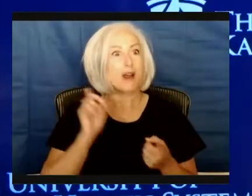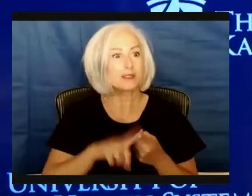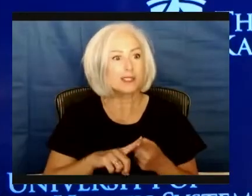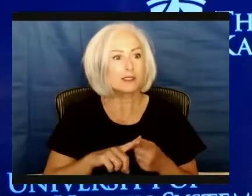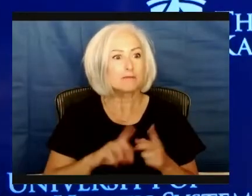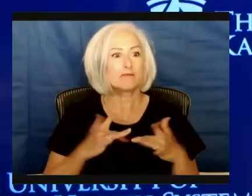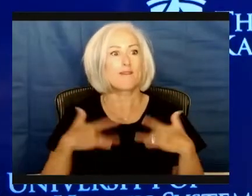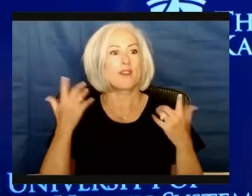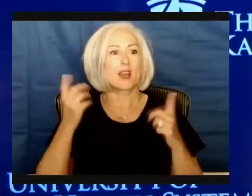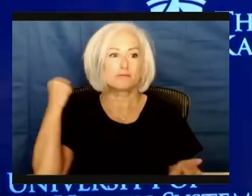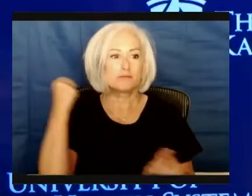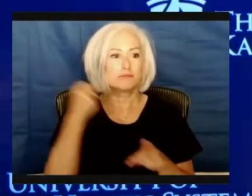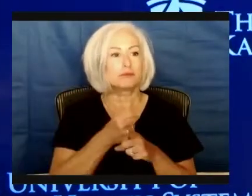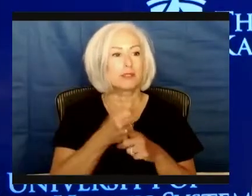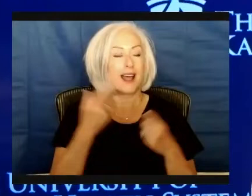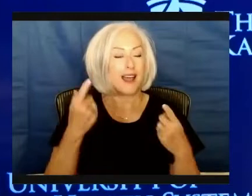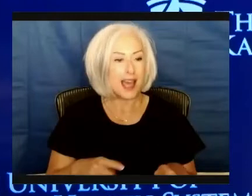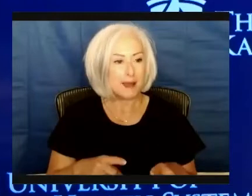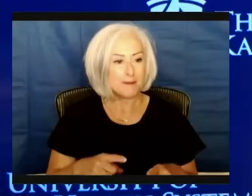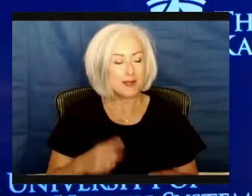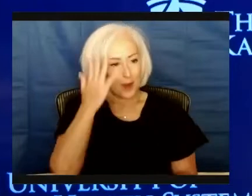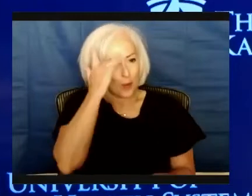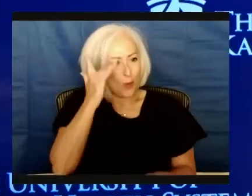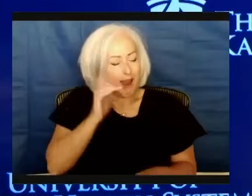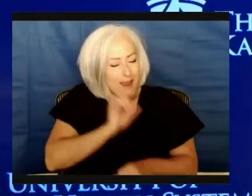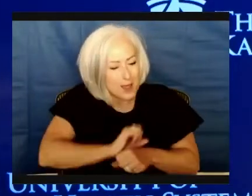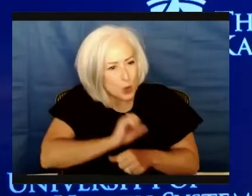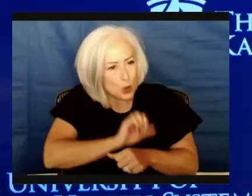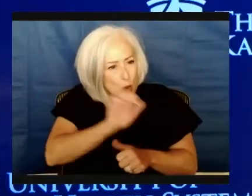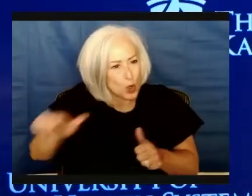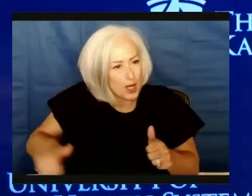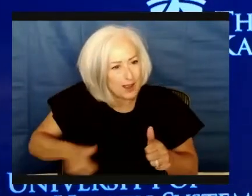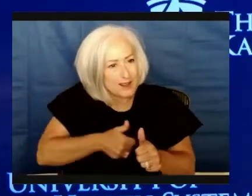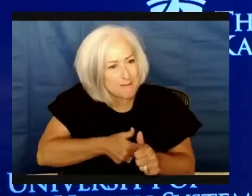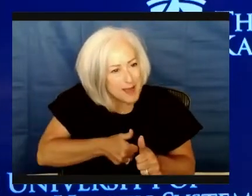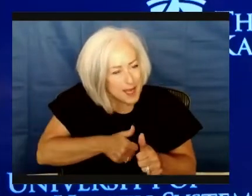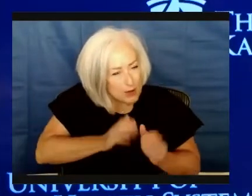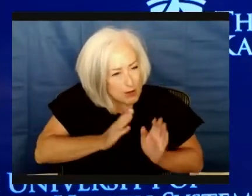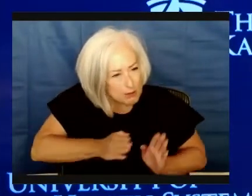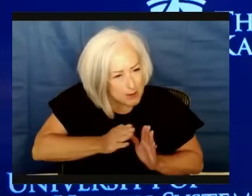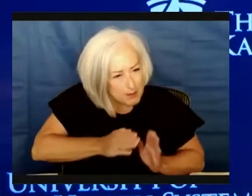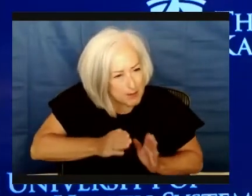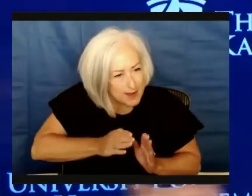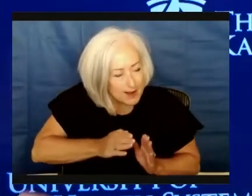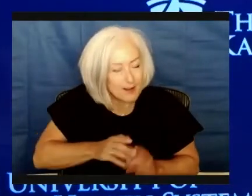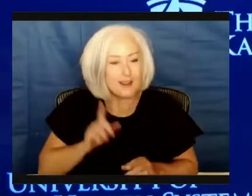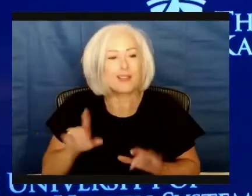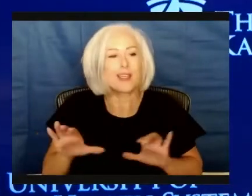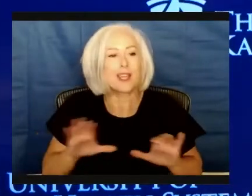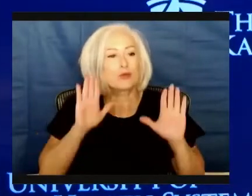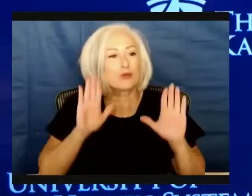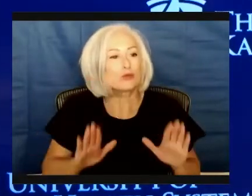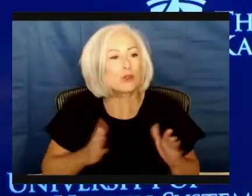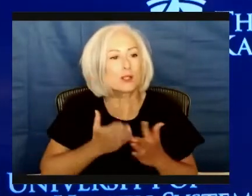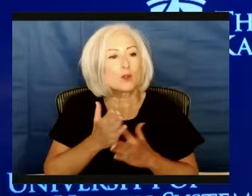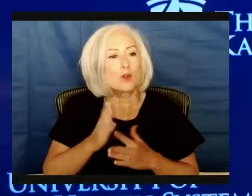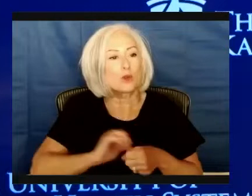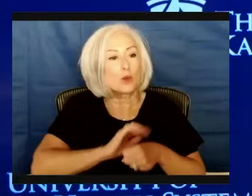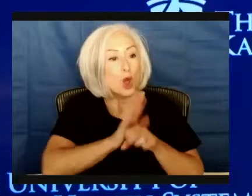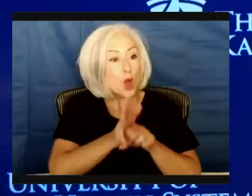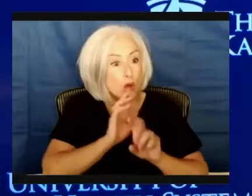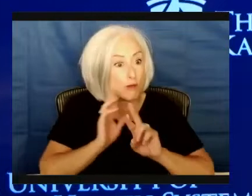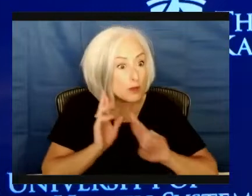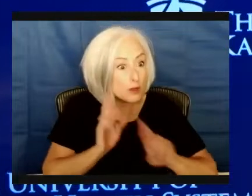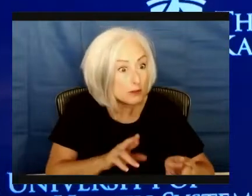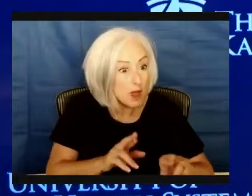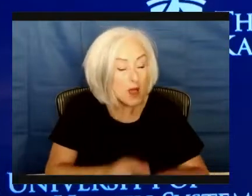background trying to keep things together and helping us prepare for things are bad. They were wonderful during the COVID response, and then you look at a trauma response and other things that can